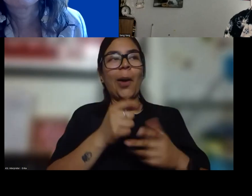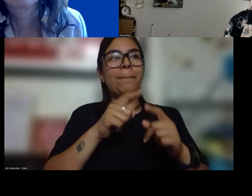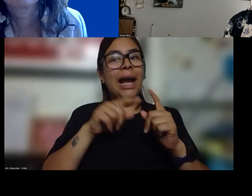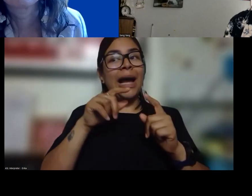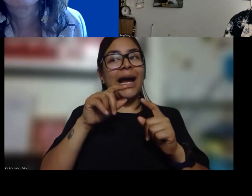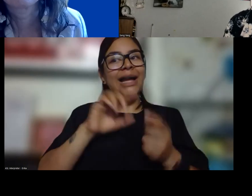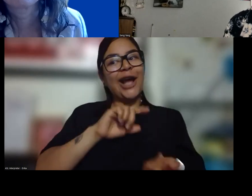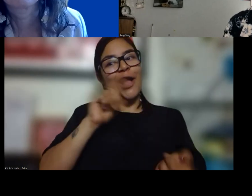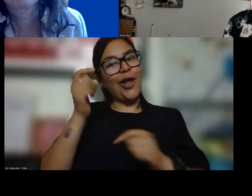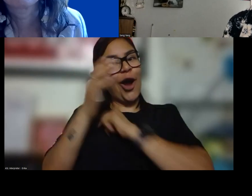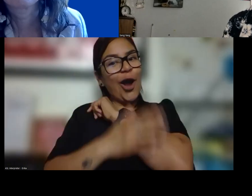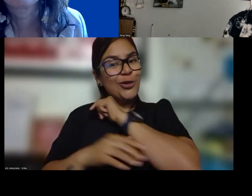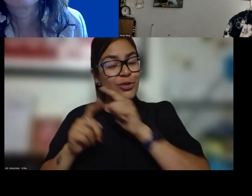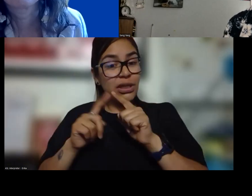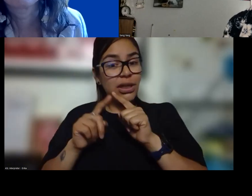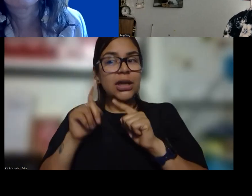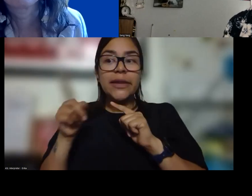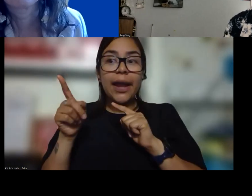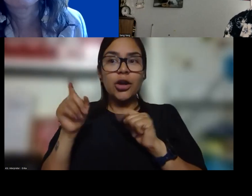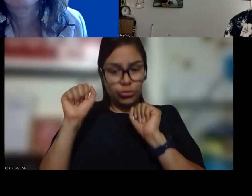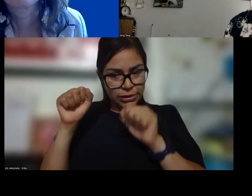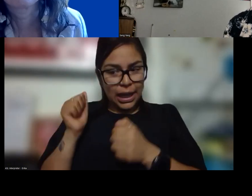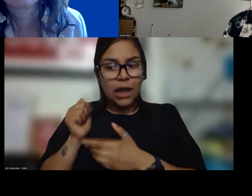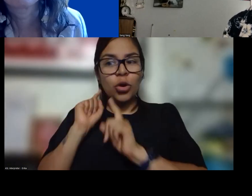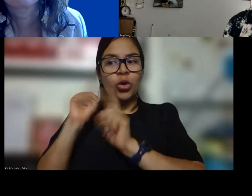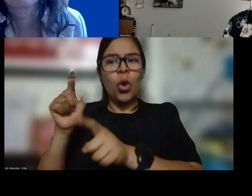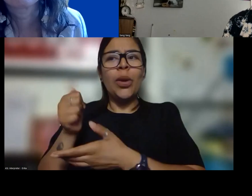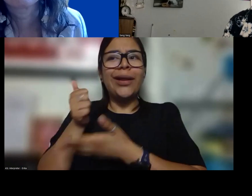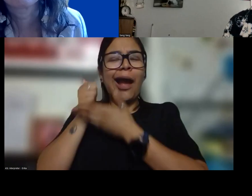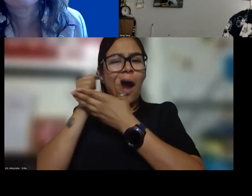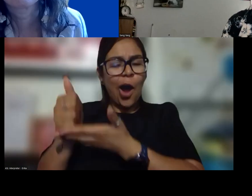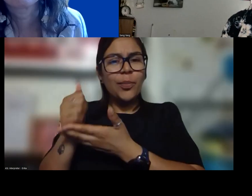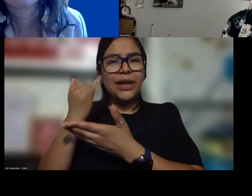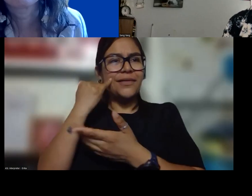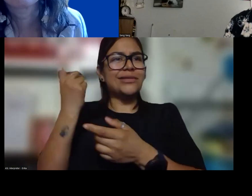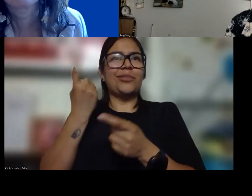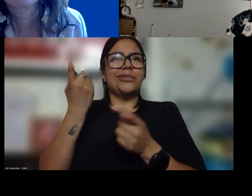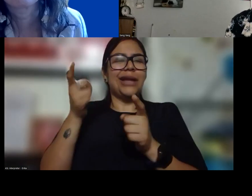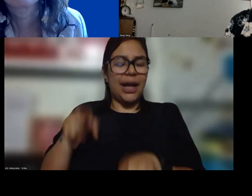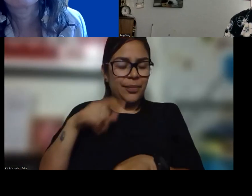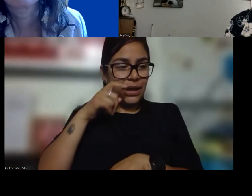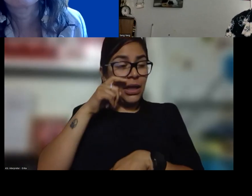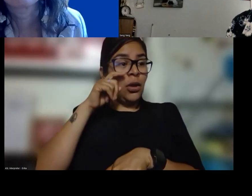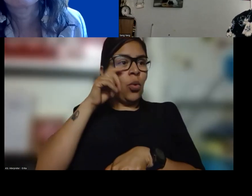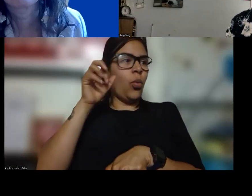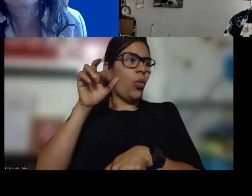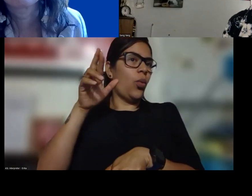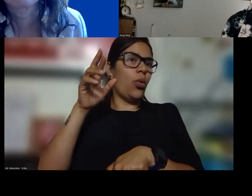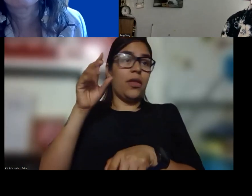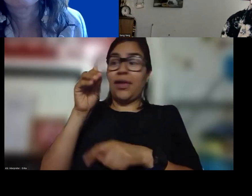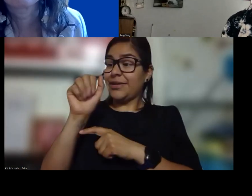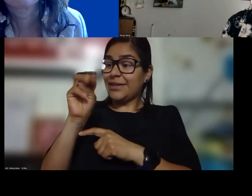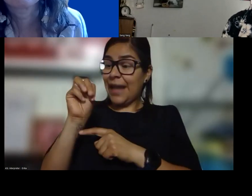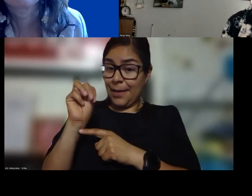the street, you can, you can go. For example, when we have a spillway, the dam, and we also